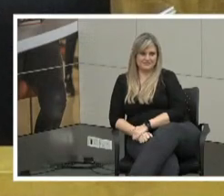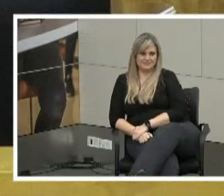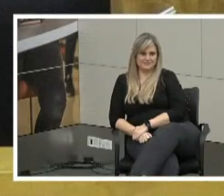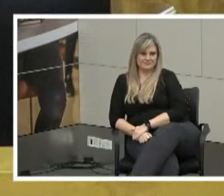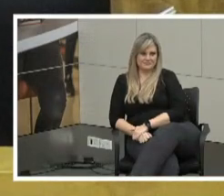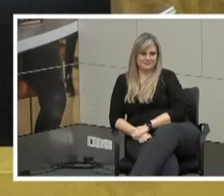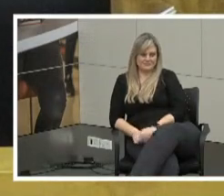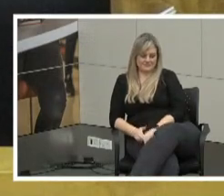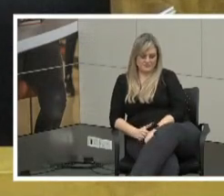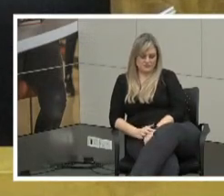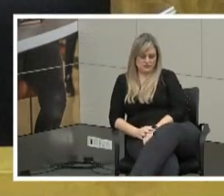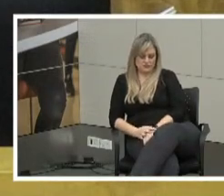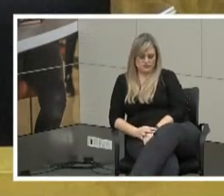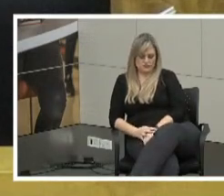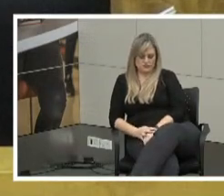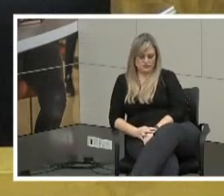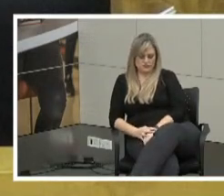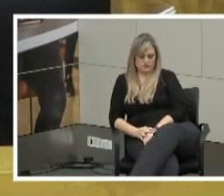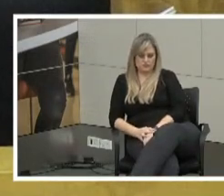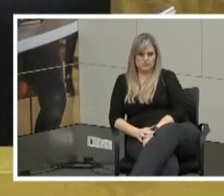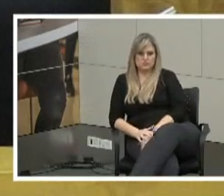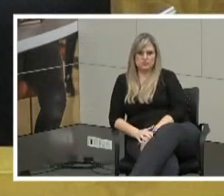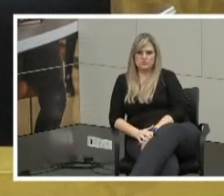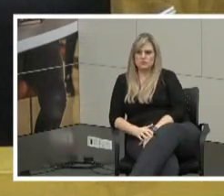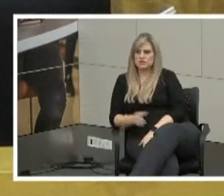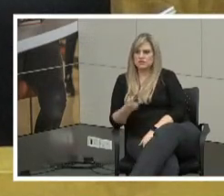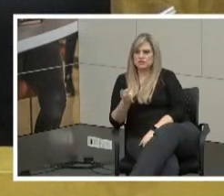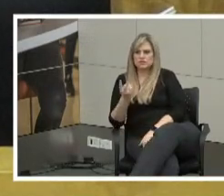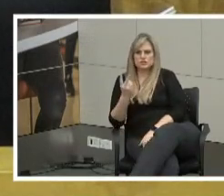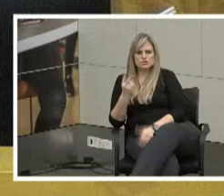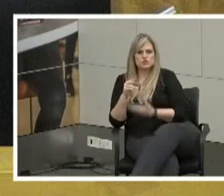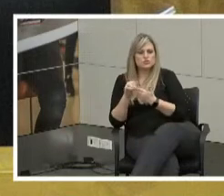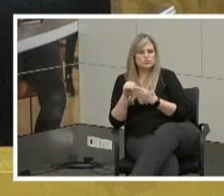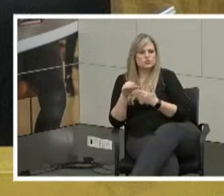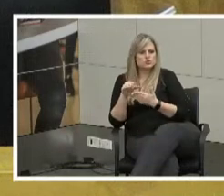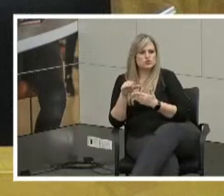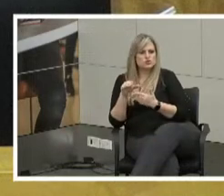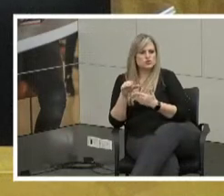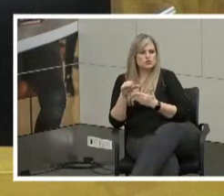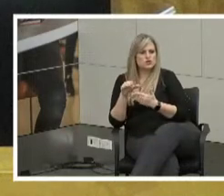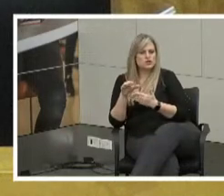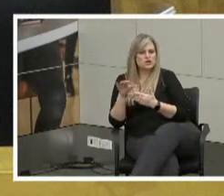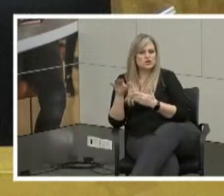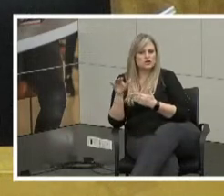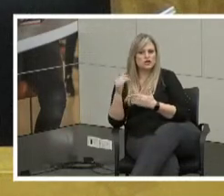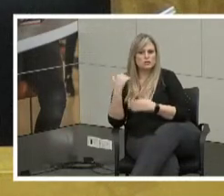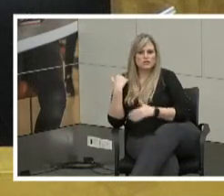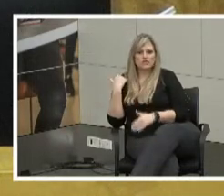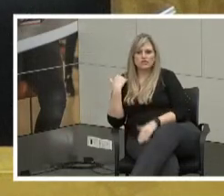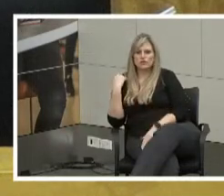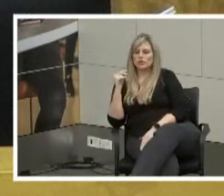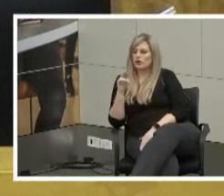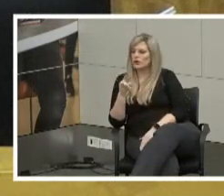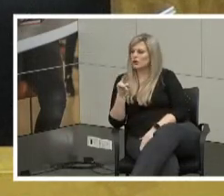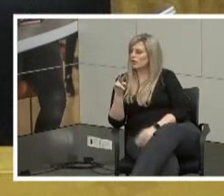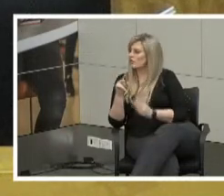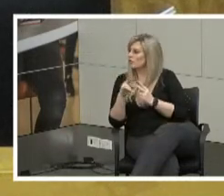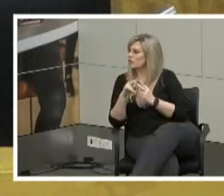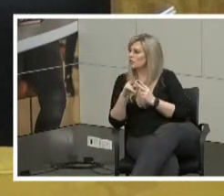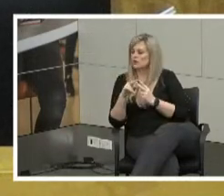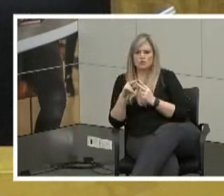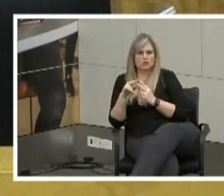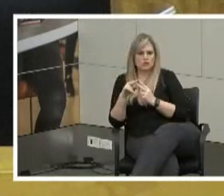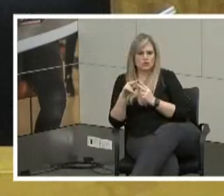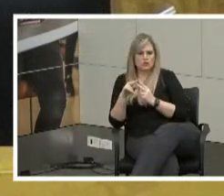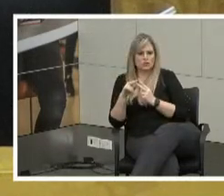um I think that we heard from these two there students aliandra and Enrique Ube earlier tonight uh unless they're